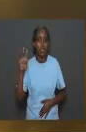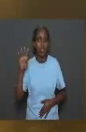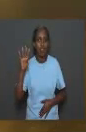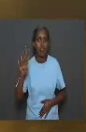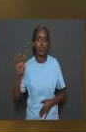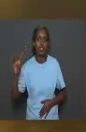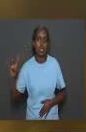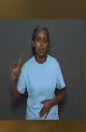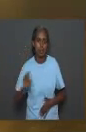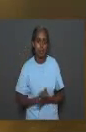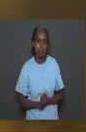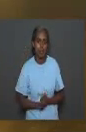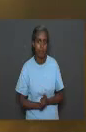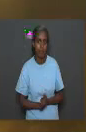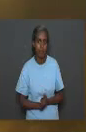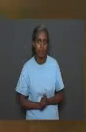247.